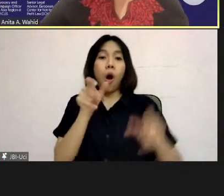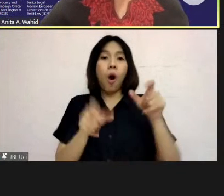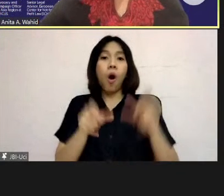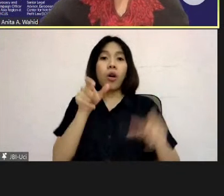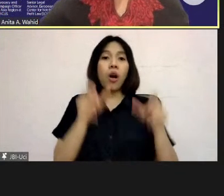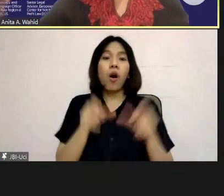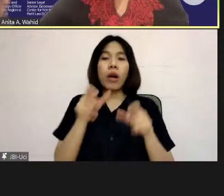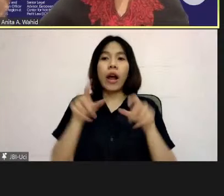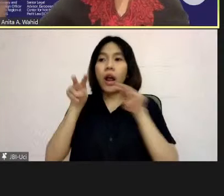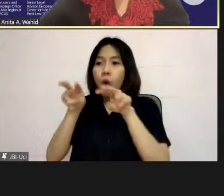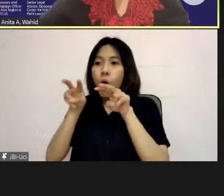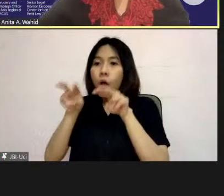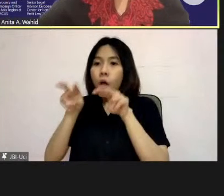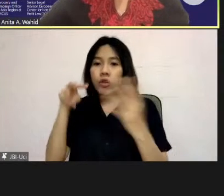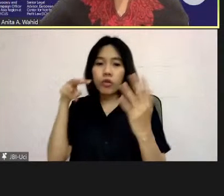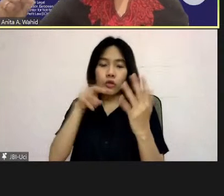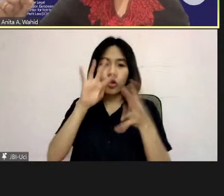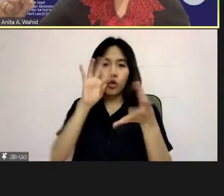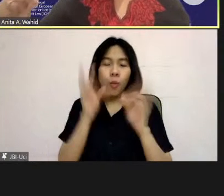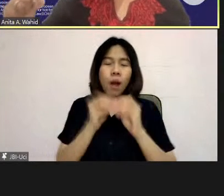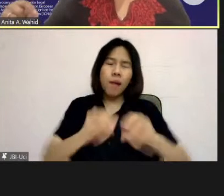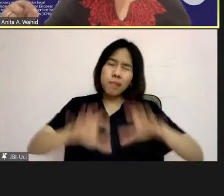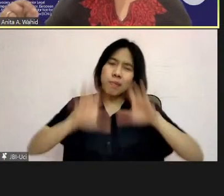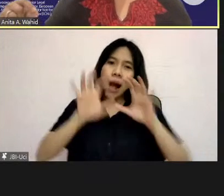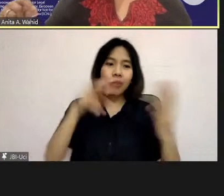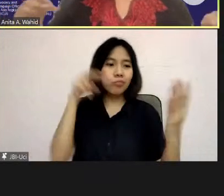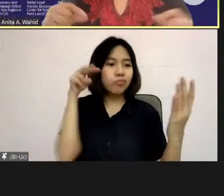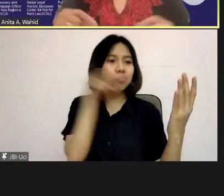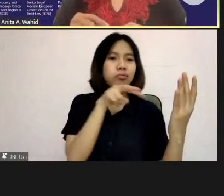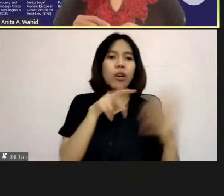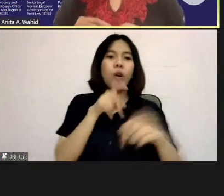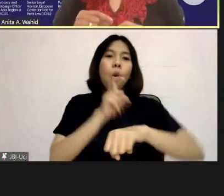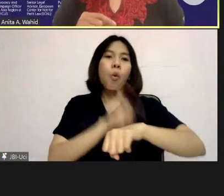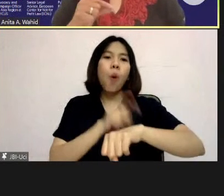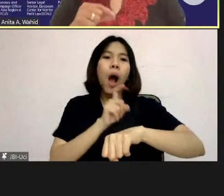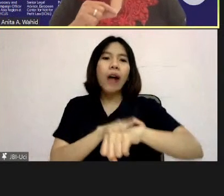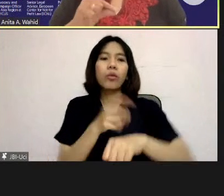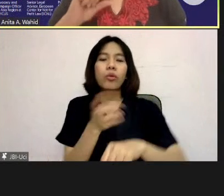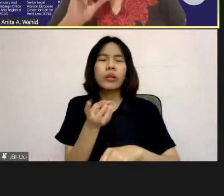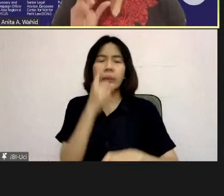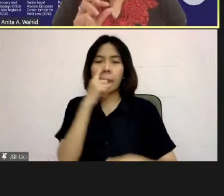reaching a very large audience in a very short time and very small cost.